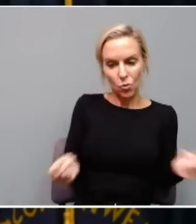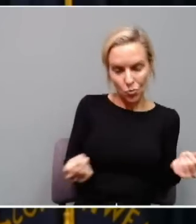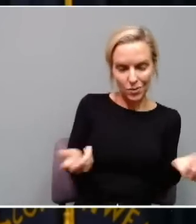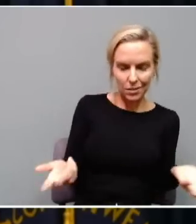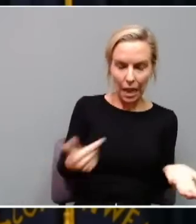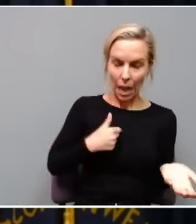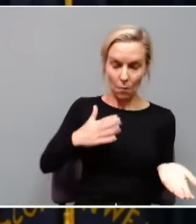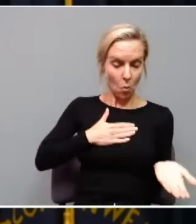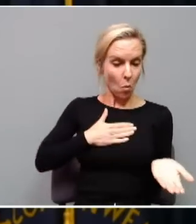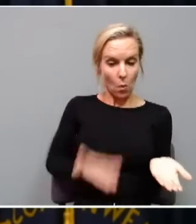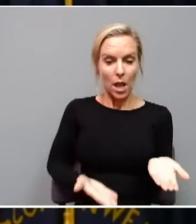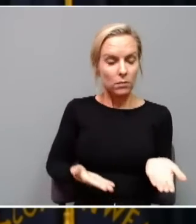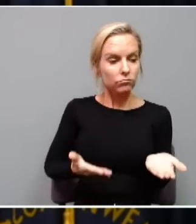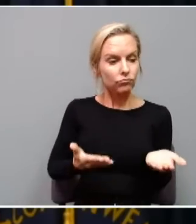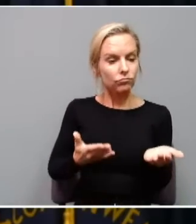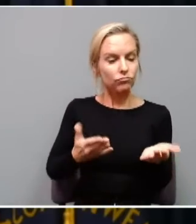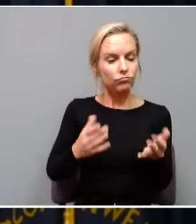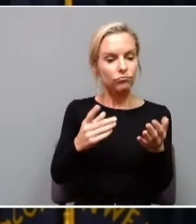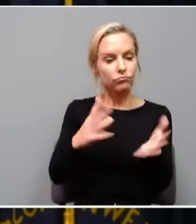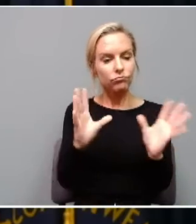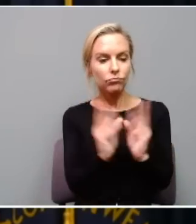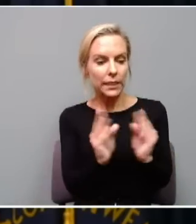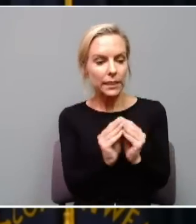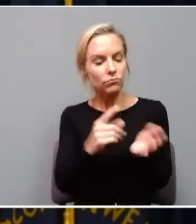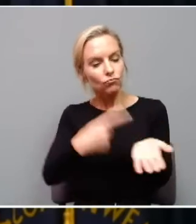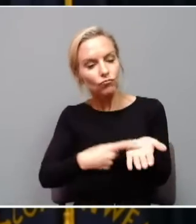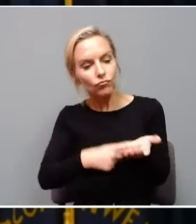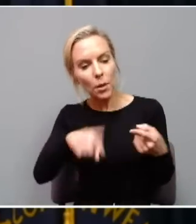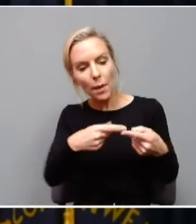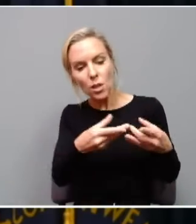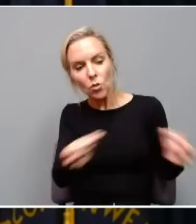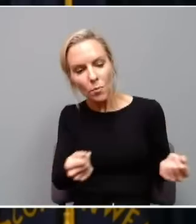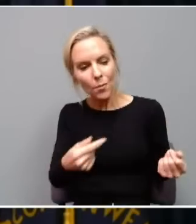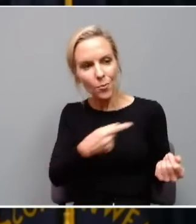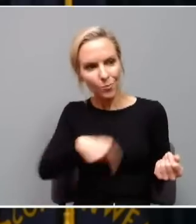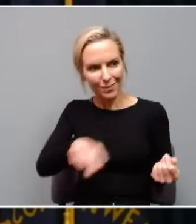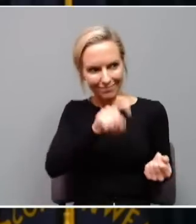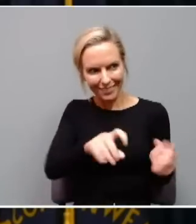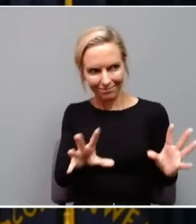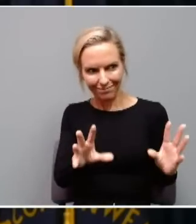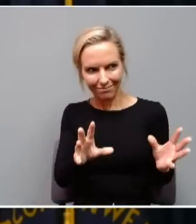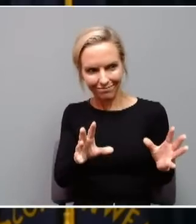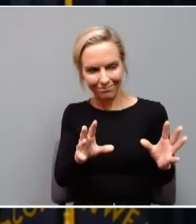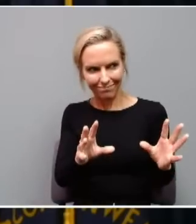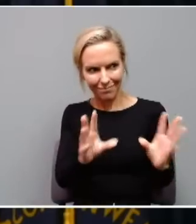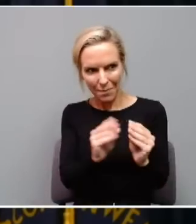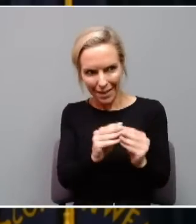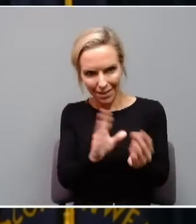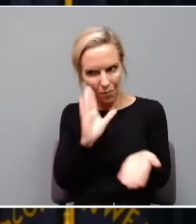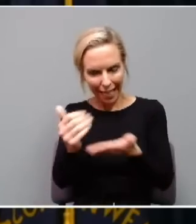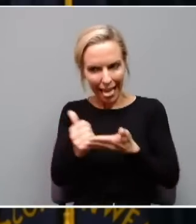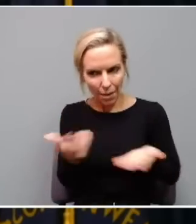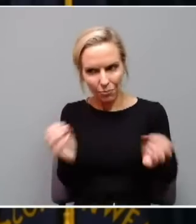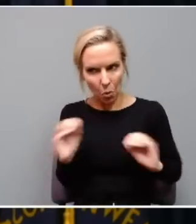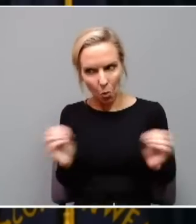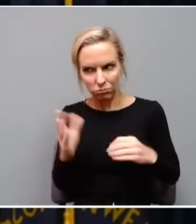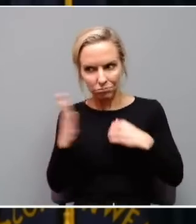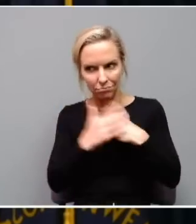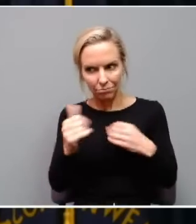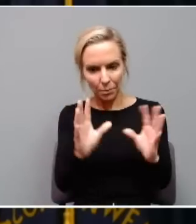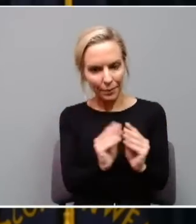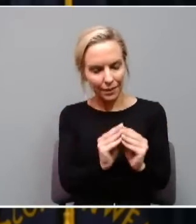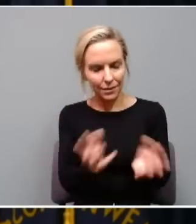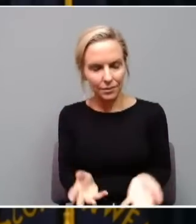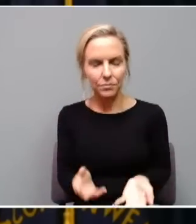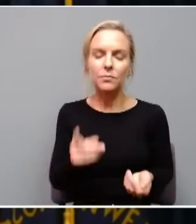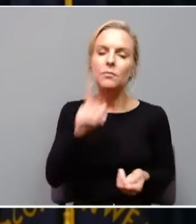about solutions, but we actually have to talk. It would help. All right, Sarah Ladd, Courier-Journal.